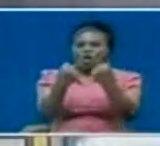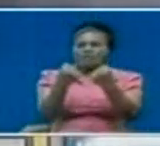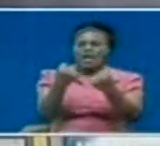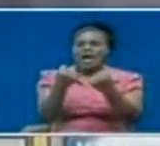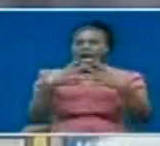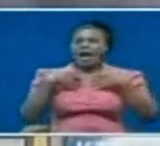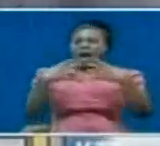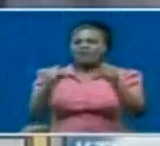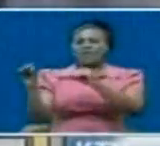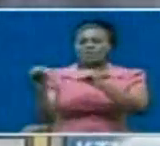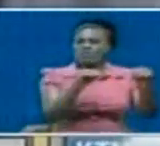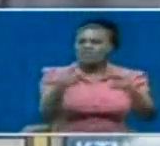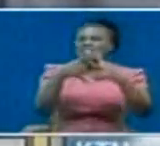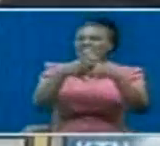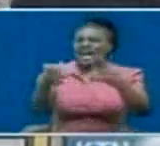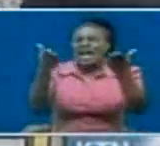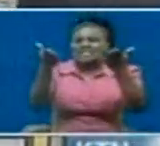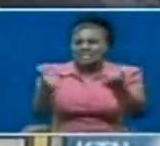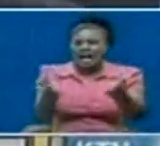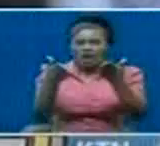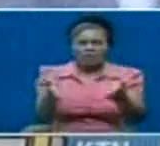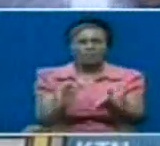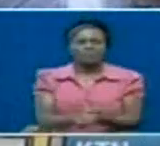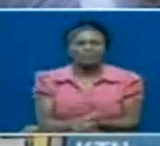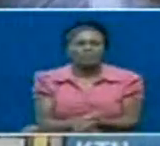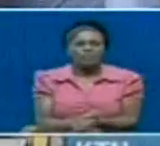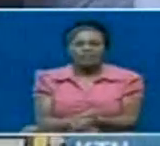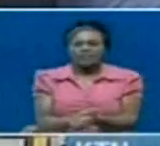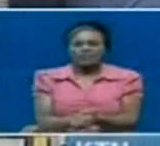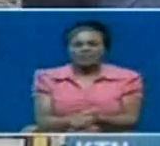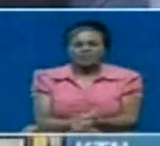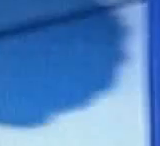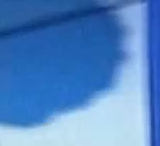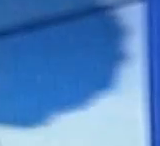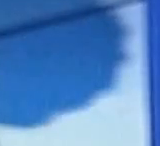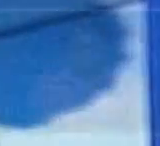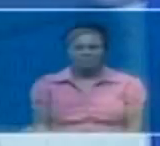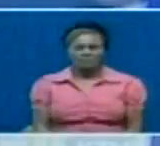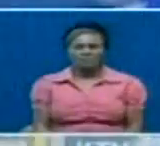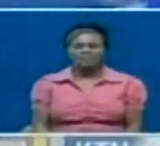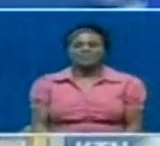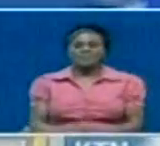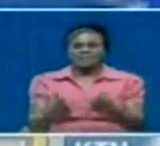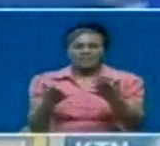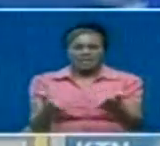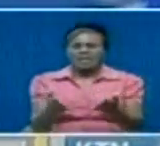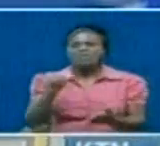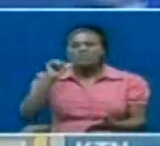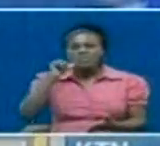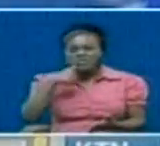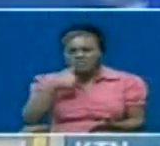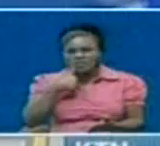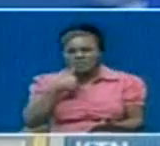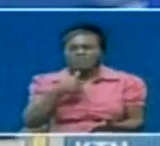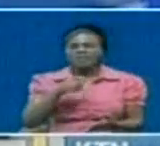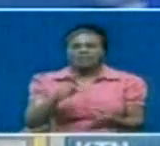Afya movement imeanza na haturudi nyuma. Dorcas Wangira, KTN. Let's look at business news. Now we begin with the